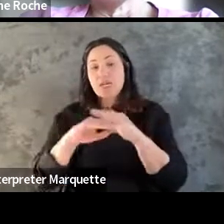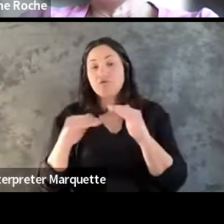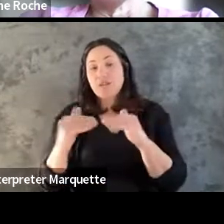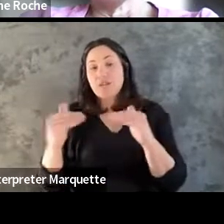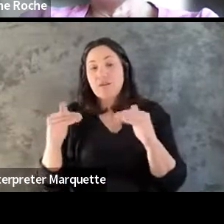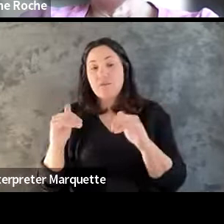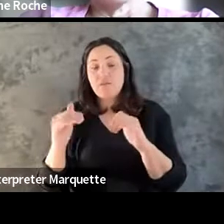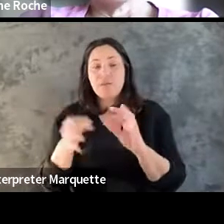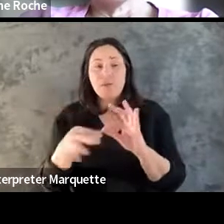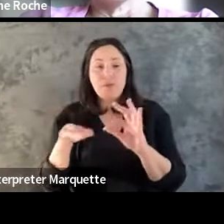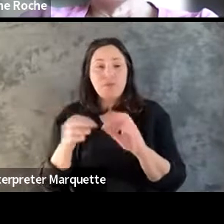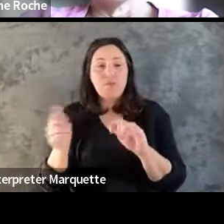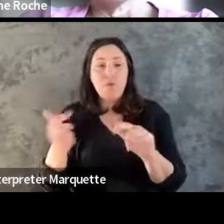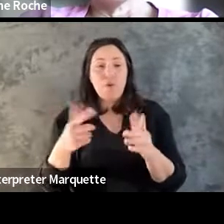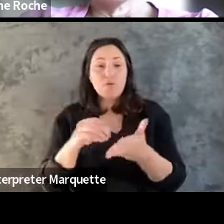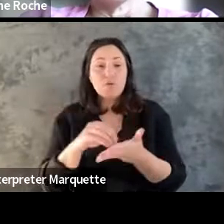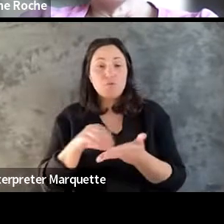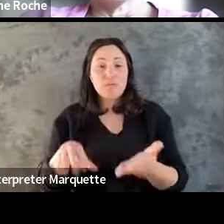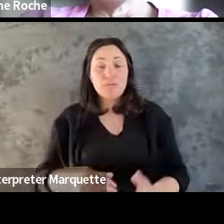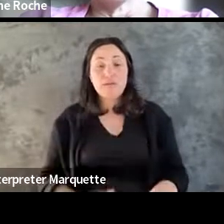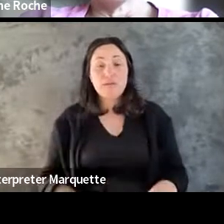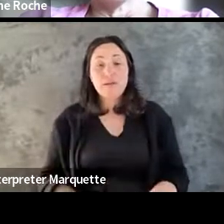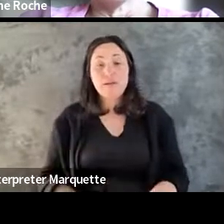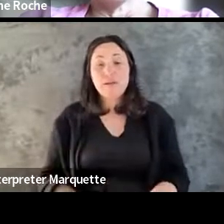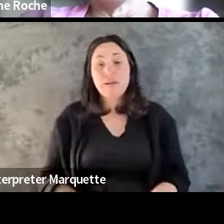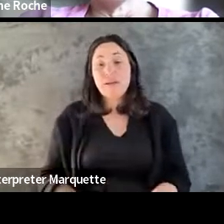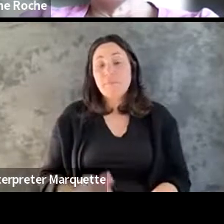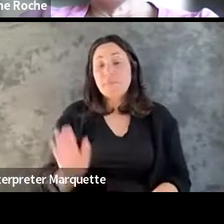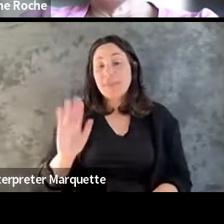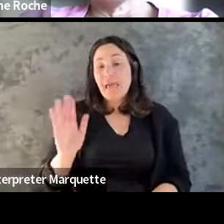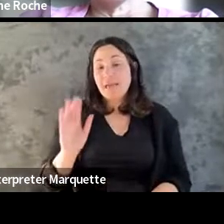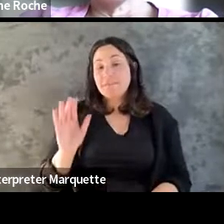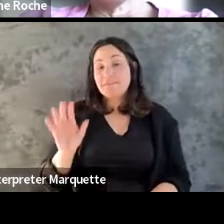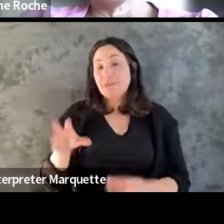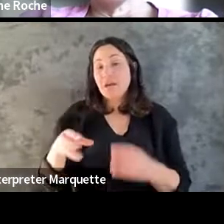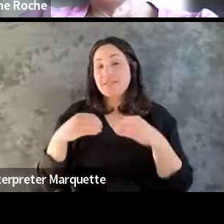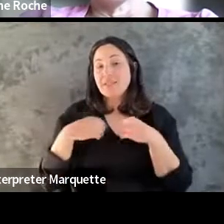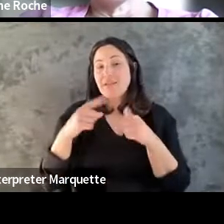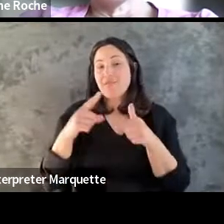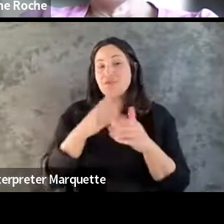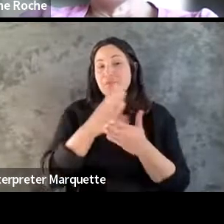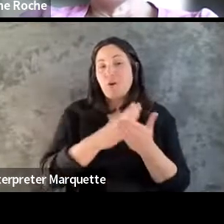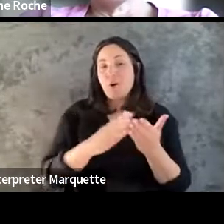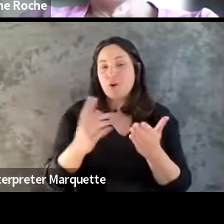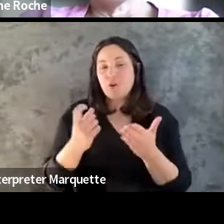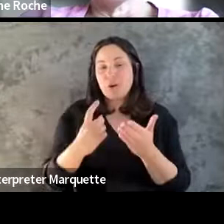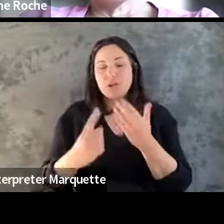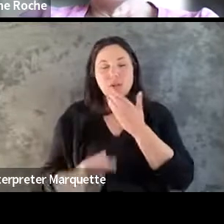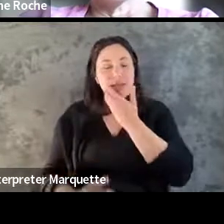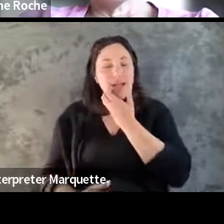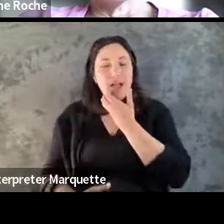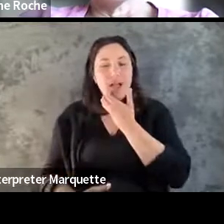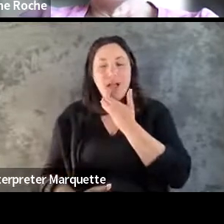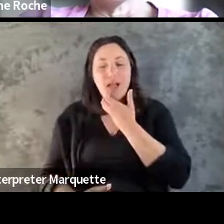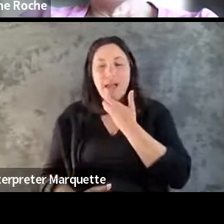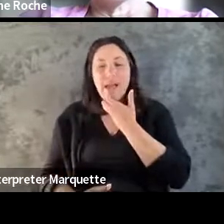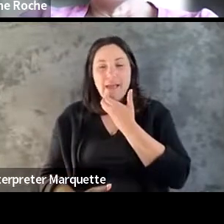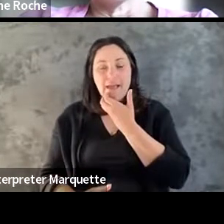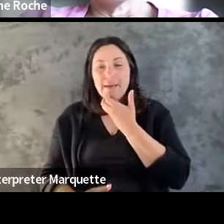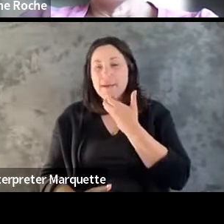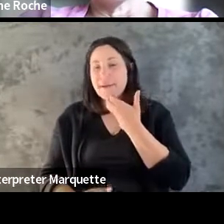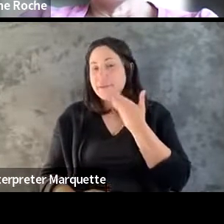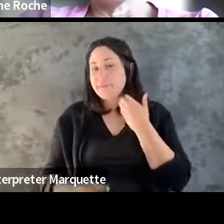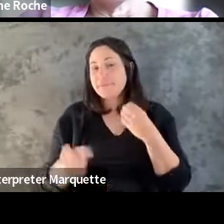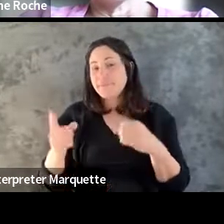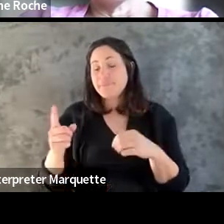all students. And hi there, I'll take the first part of the question. And I think you hit it right on the